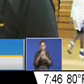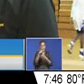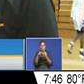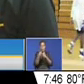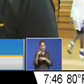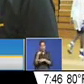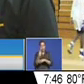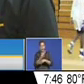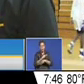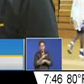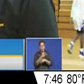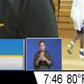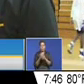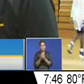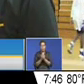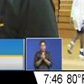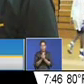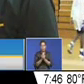going to